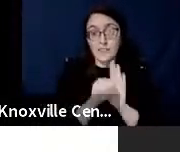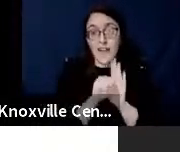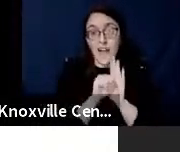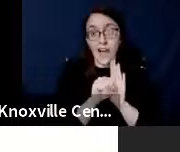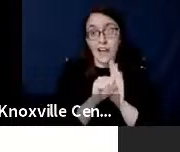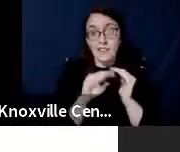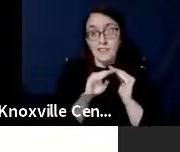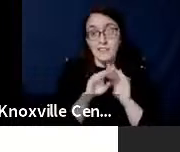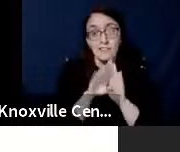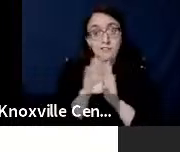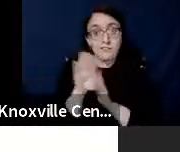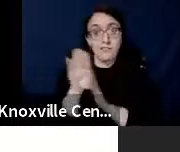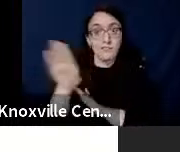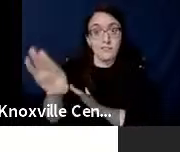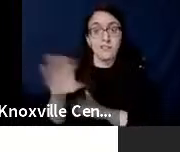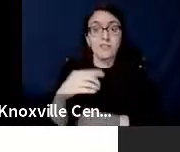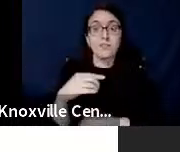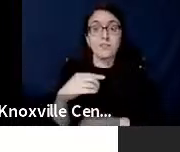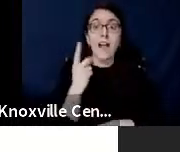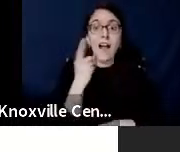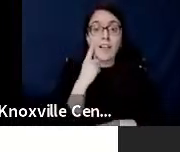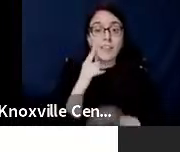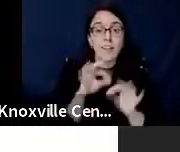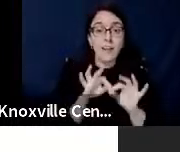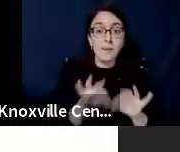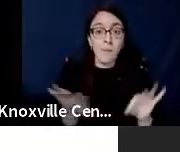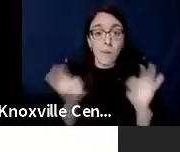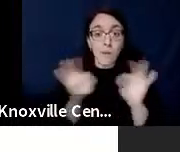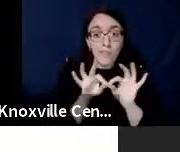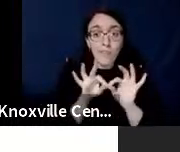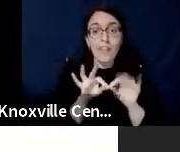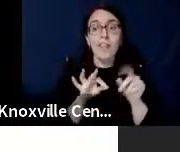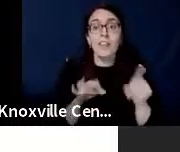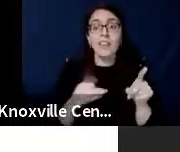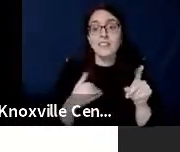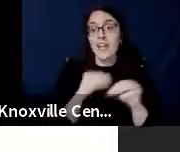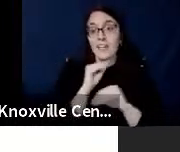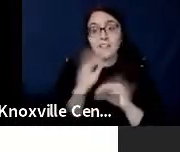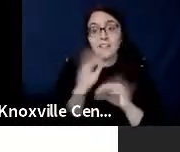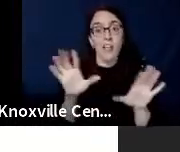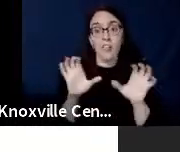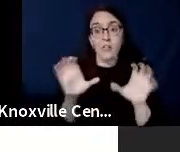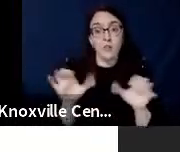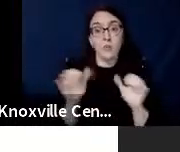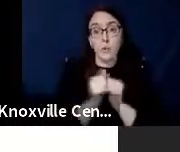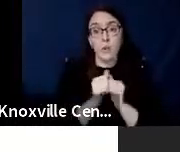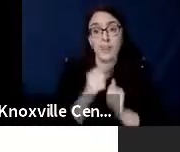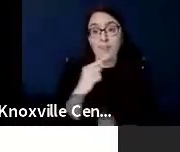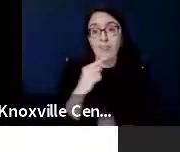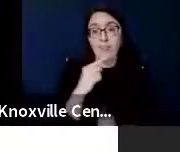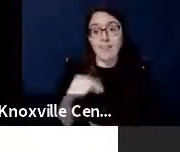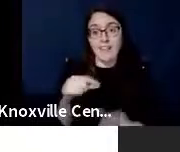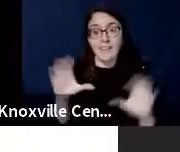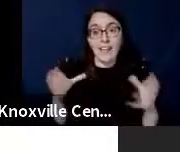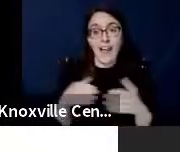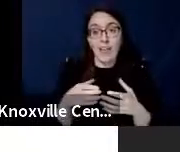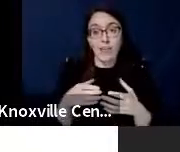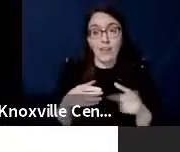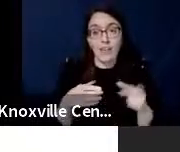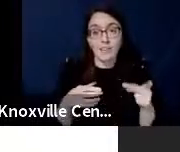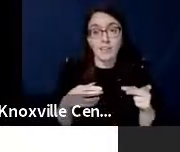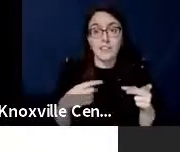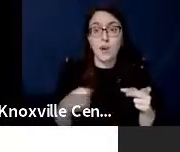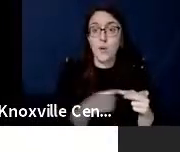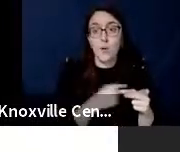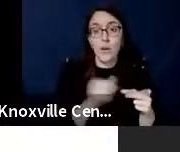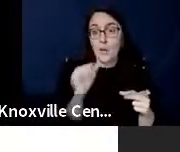off. And I think importantly, this has nothing to do with Thanksgiving gatherings. We won't see the